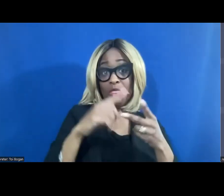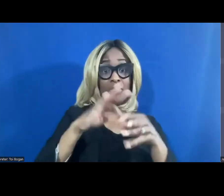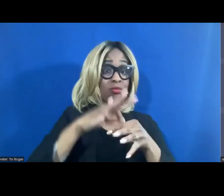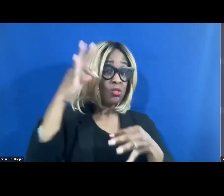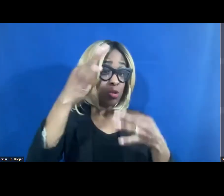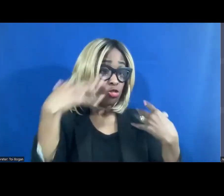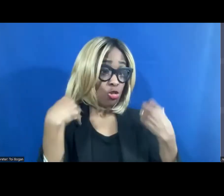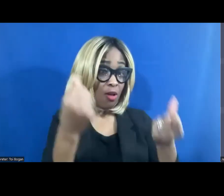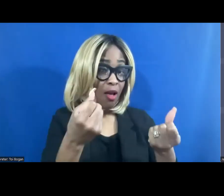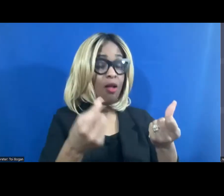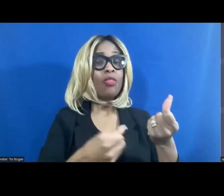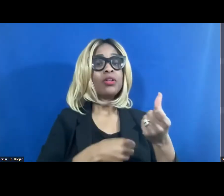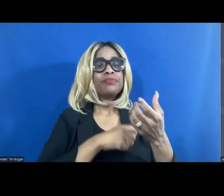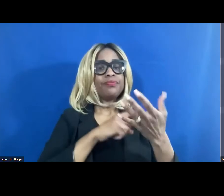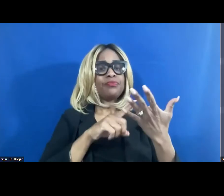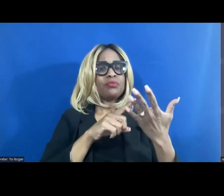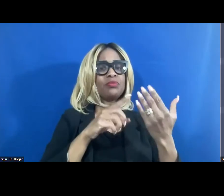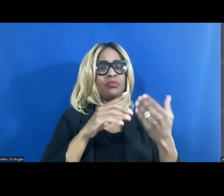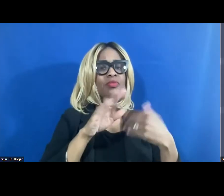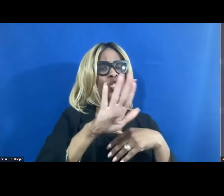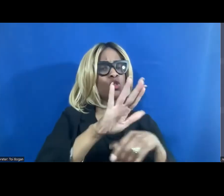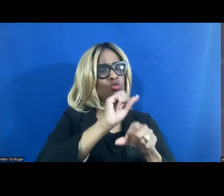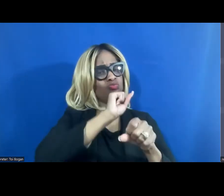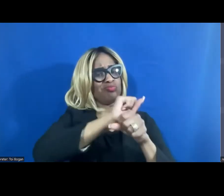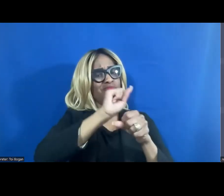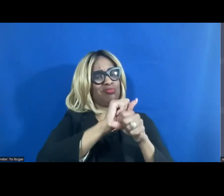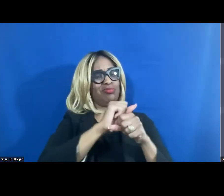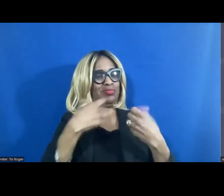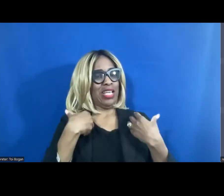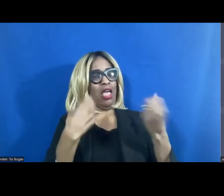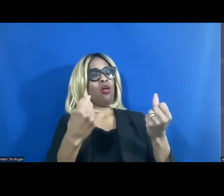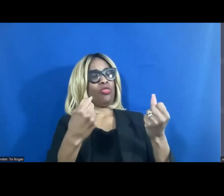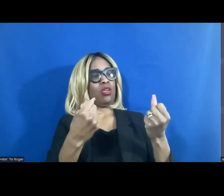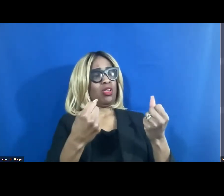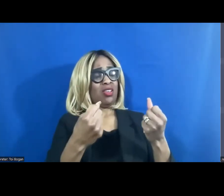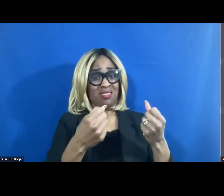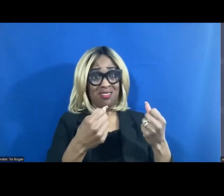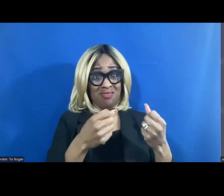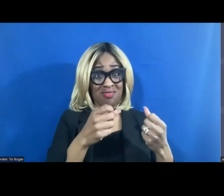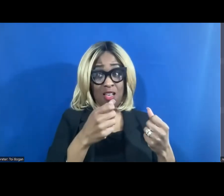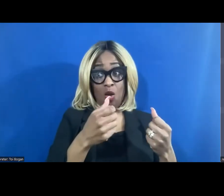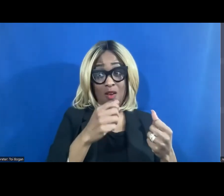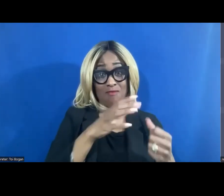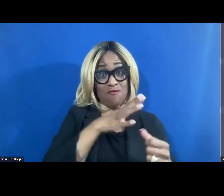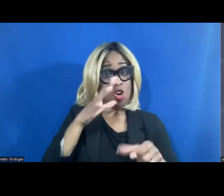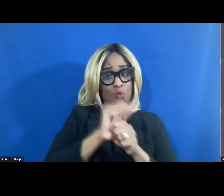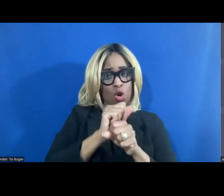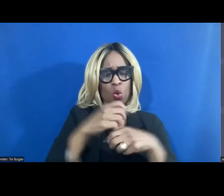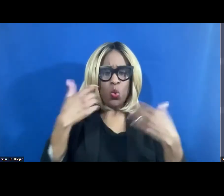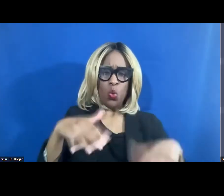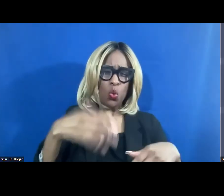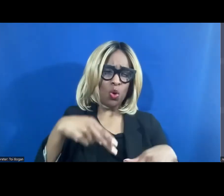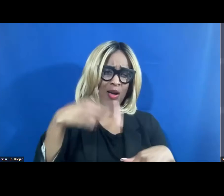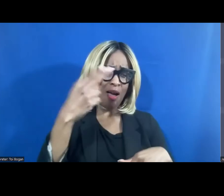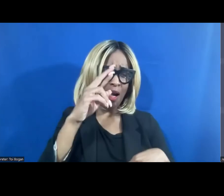health, and your occupational health. There is so much risk in farm work.